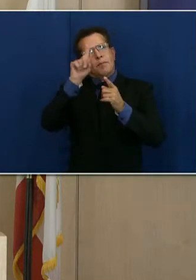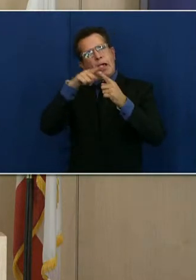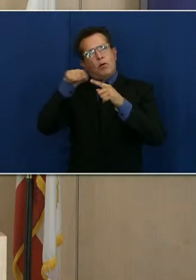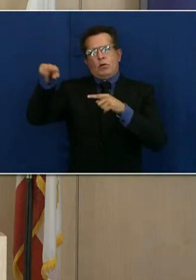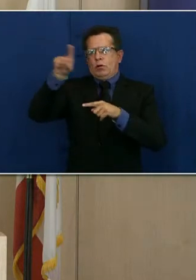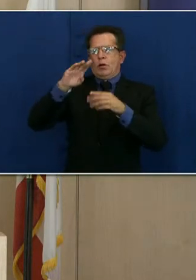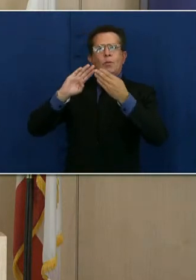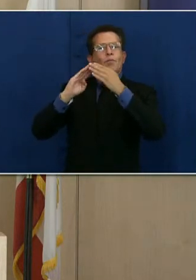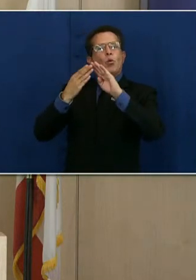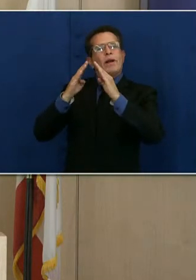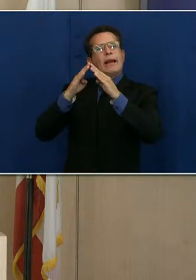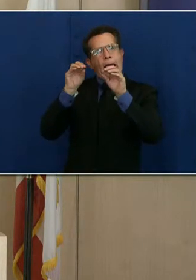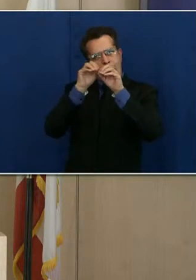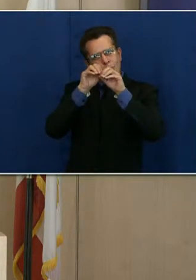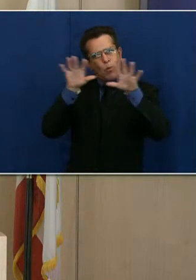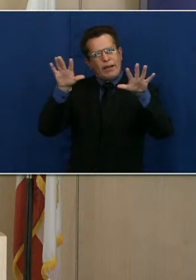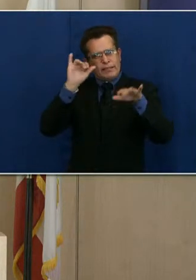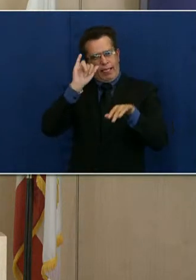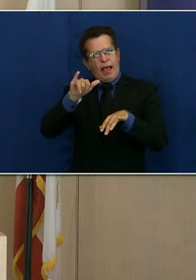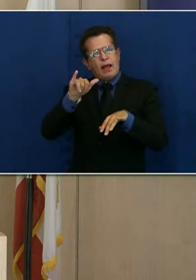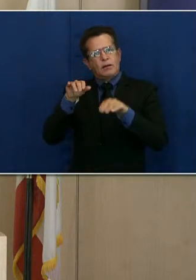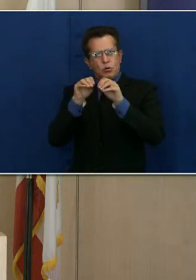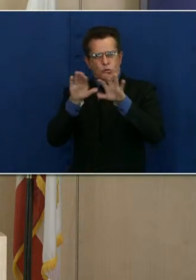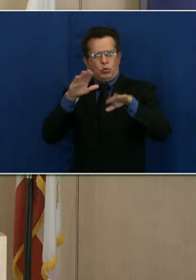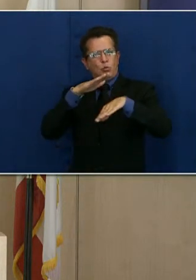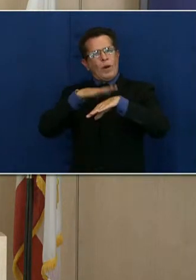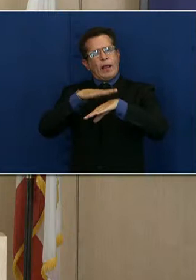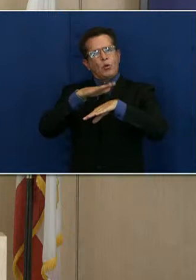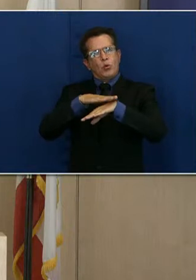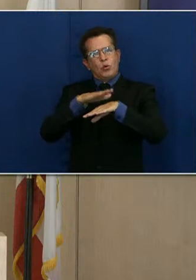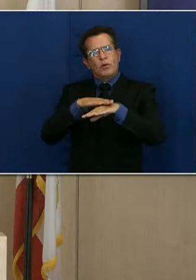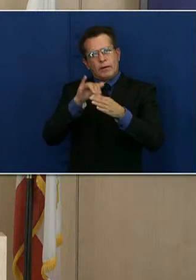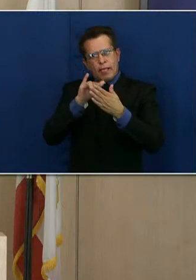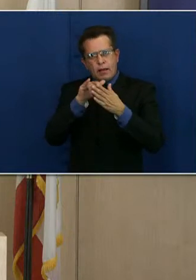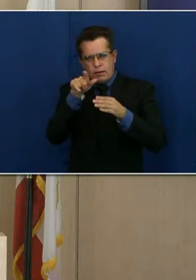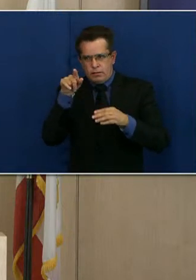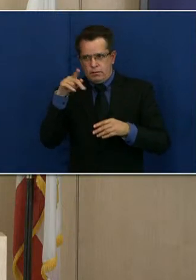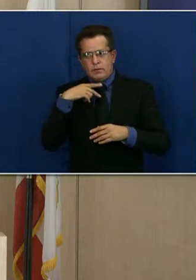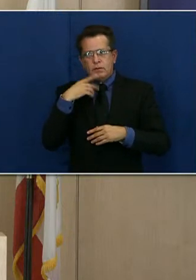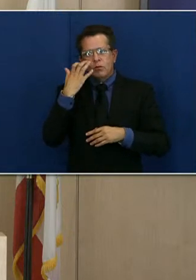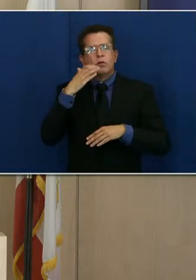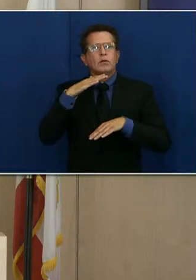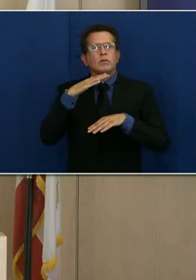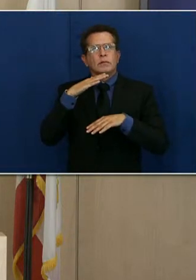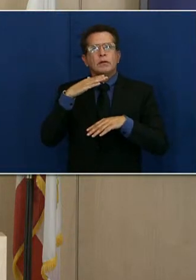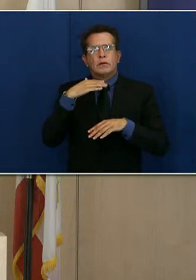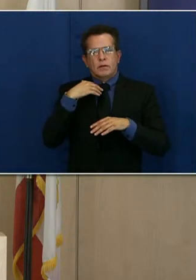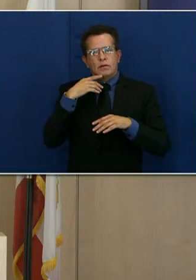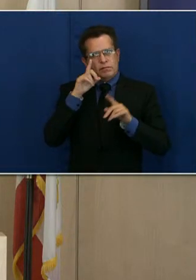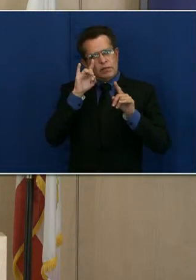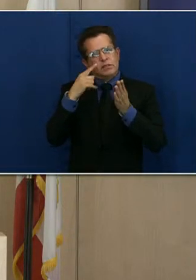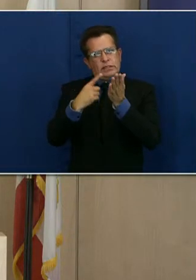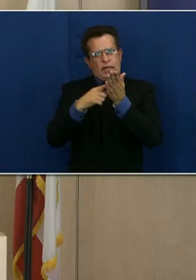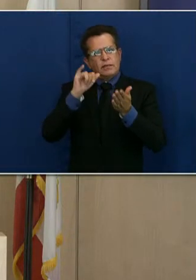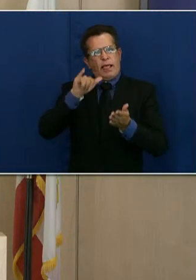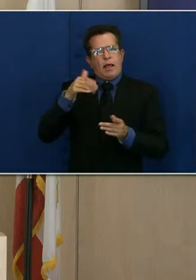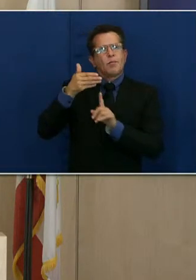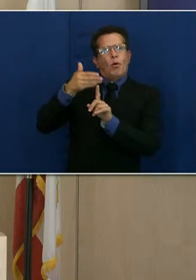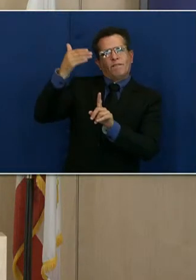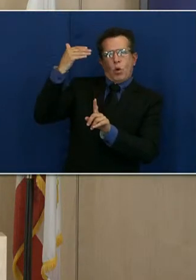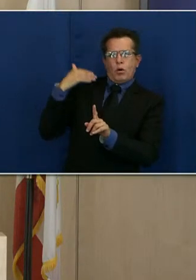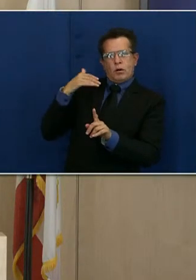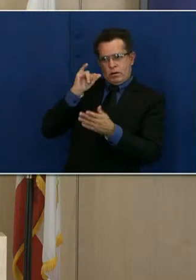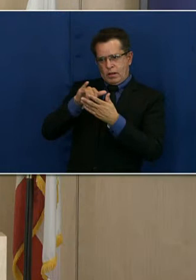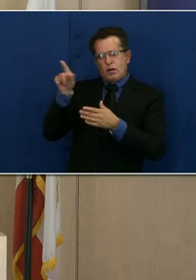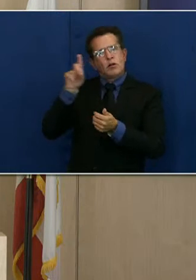outbreaks trigger again. We've talked about it a little bit before. And I think last time I asked, Dr.